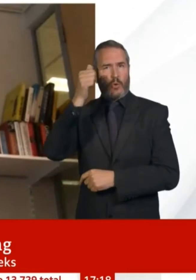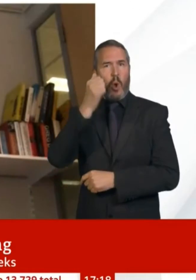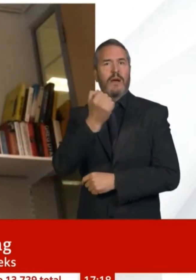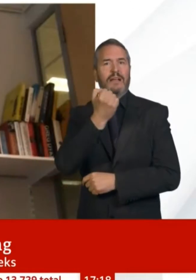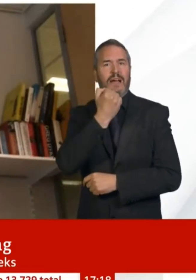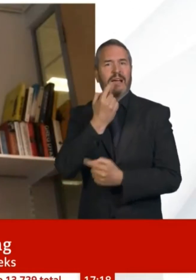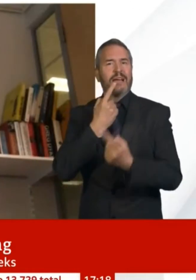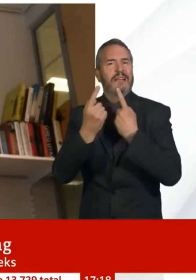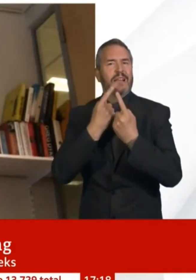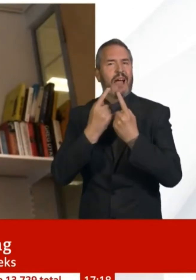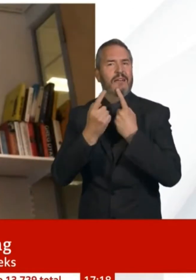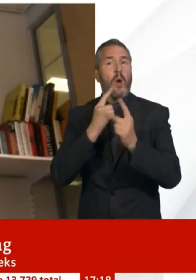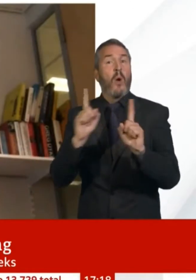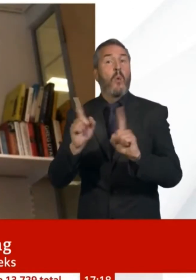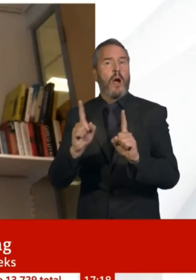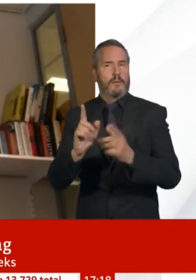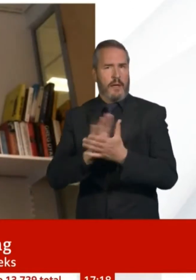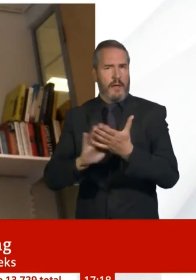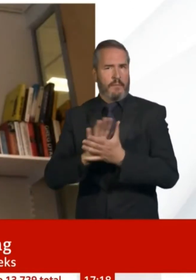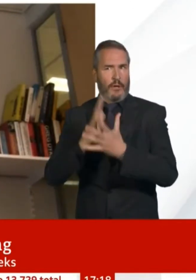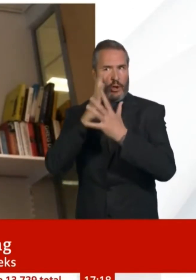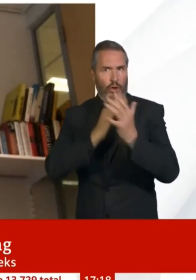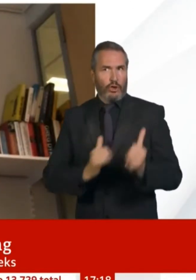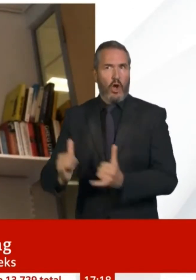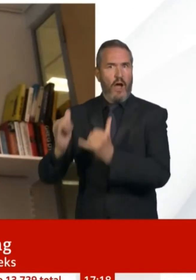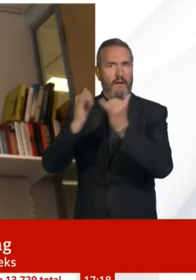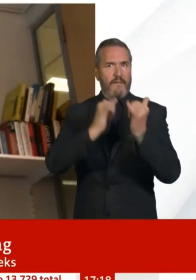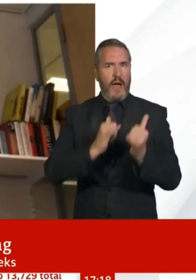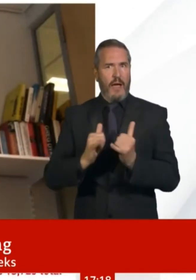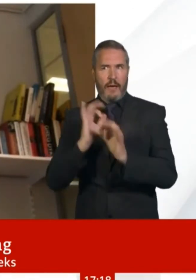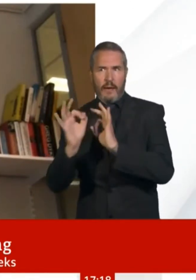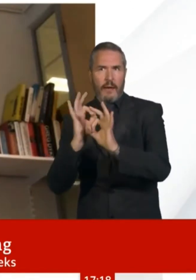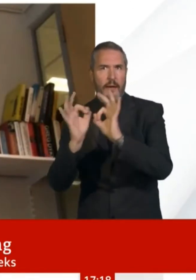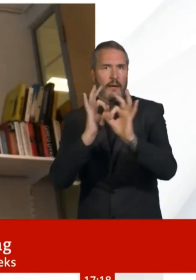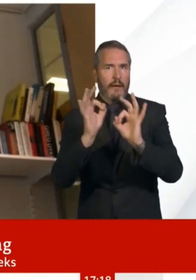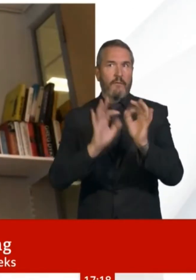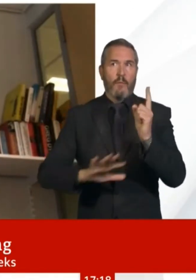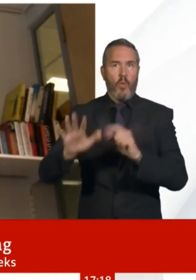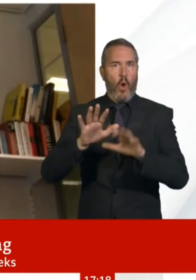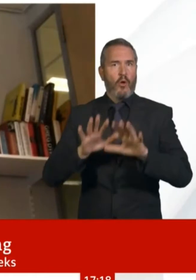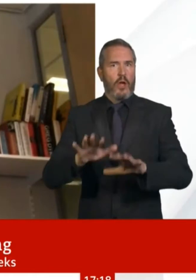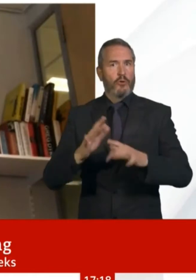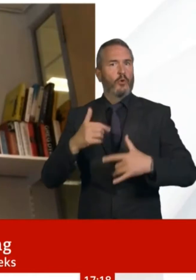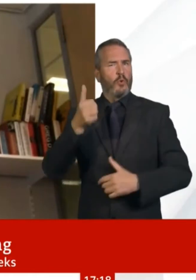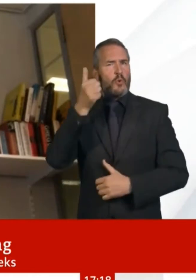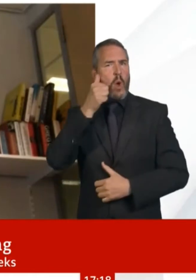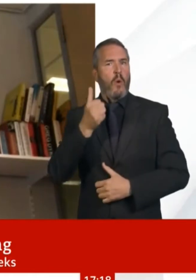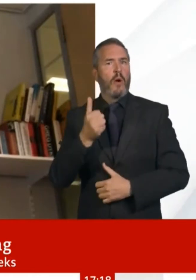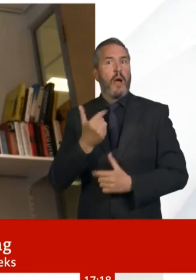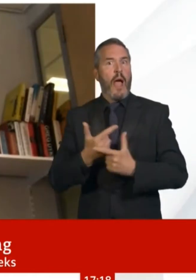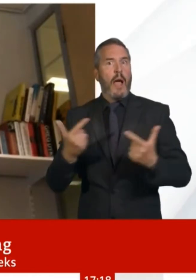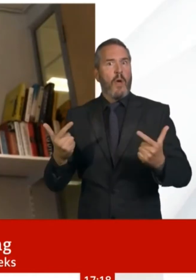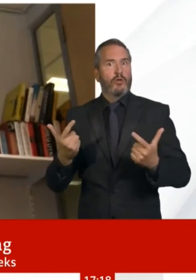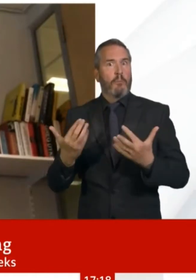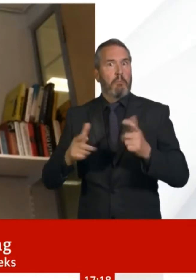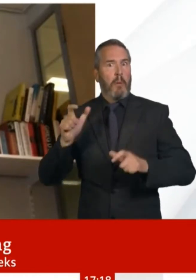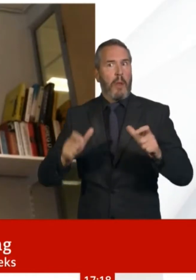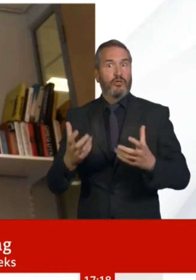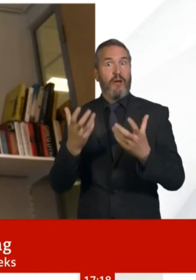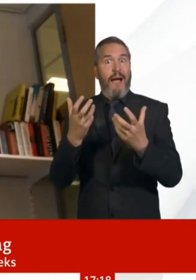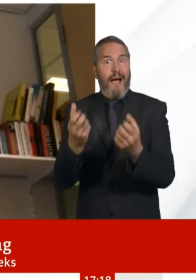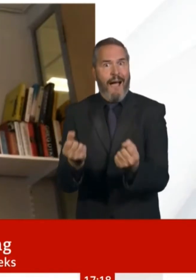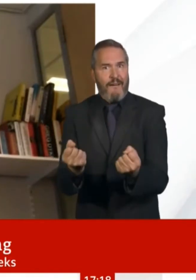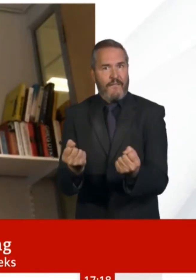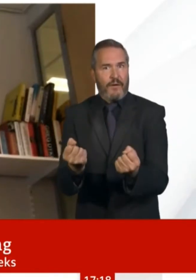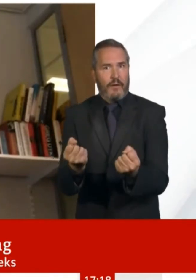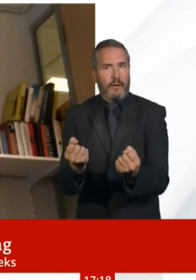Namely, this is the survey data of blood supplies from the country to get a sense of how much of the population has been infected